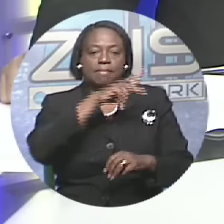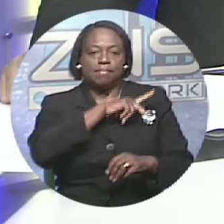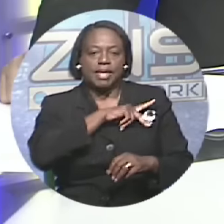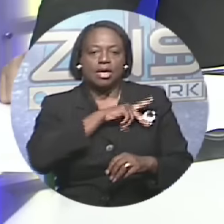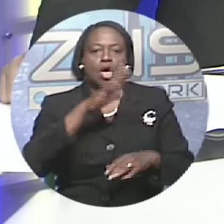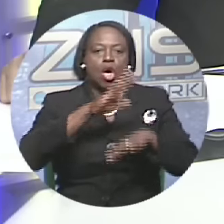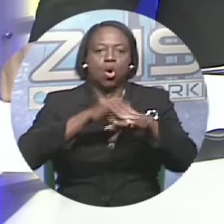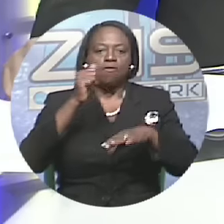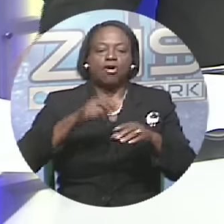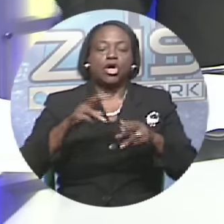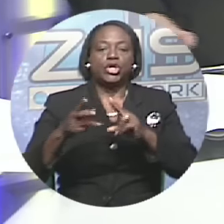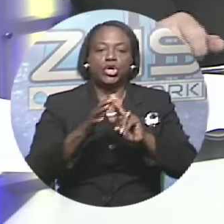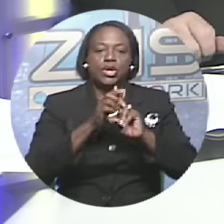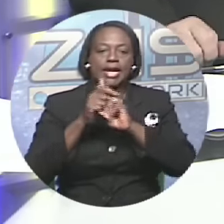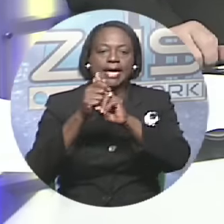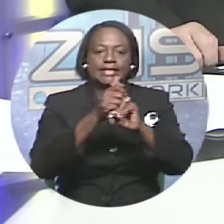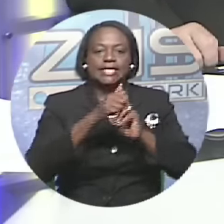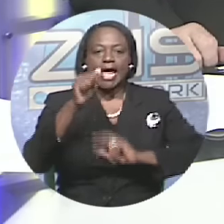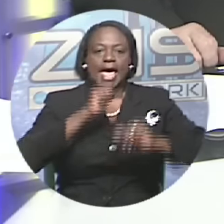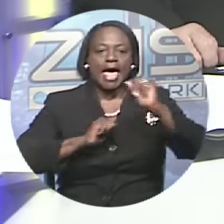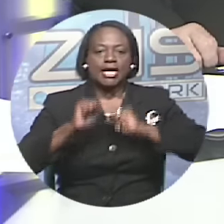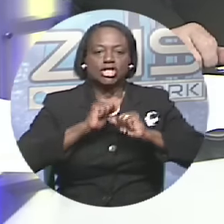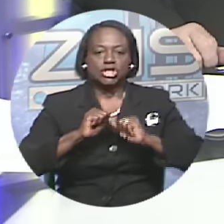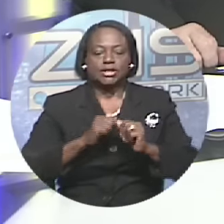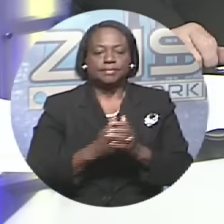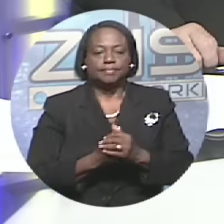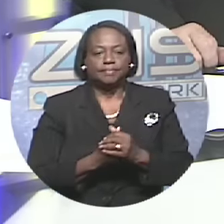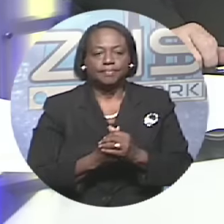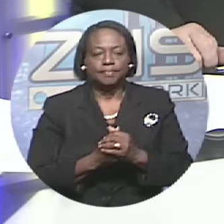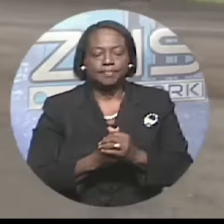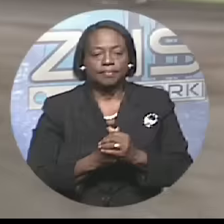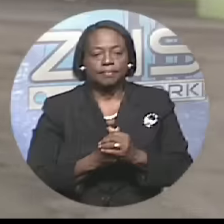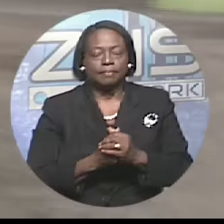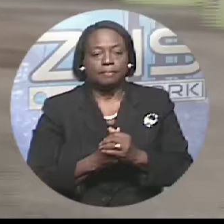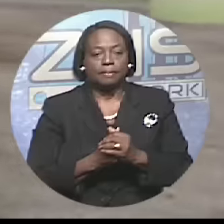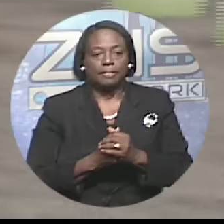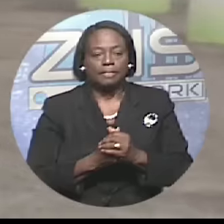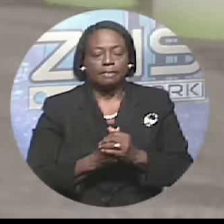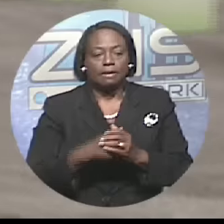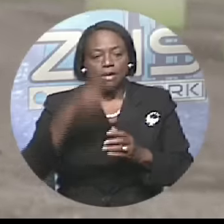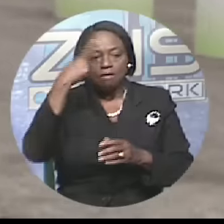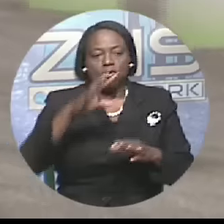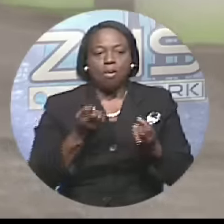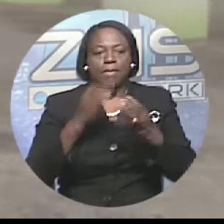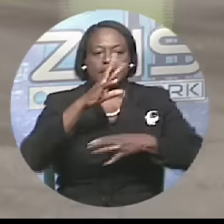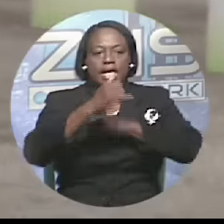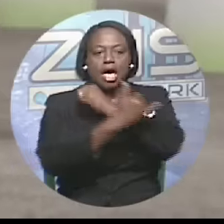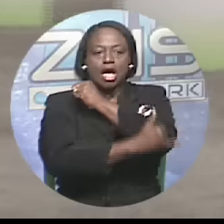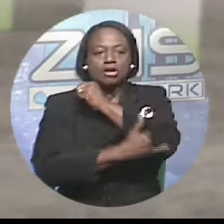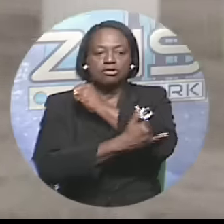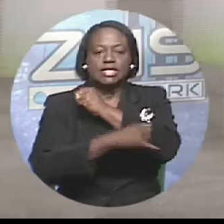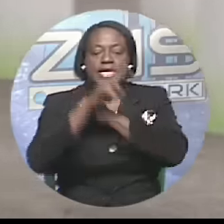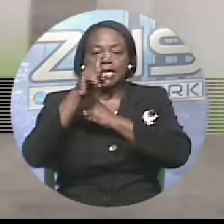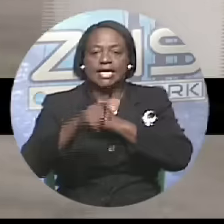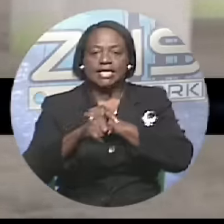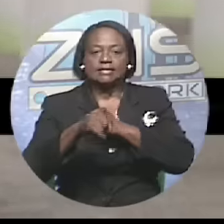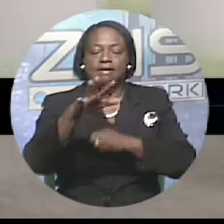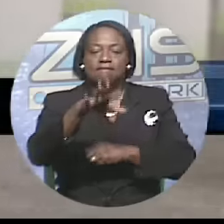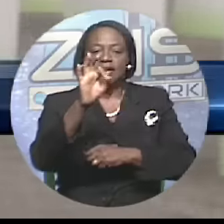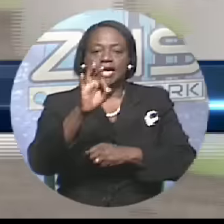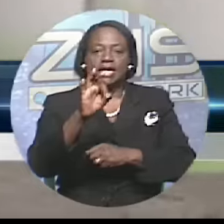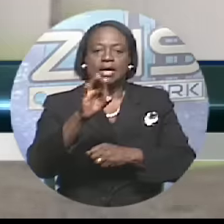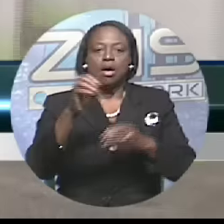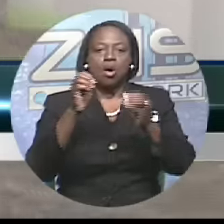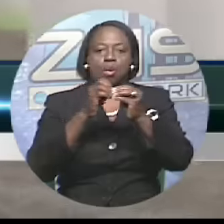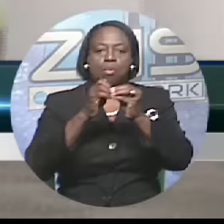quick action. Clint Watson is in Paris with the details. For many countries, it's a means to finding a more earth-friendly way